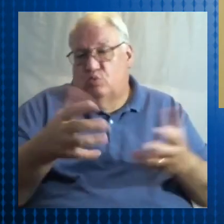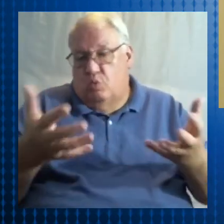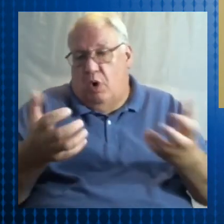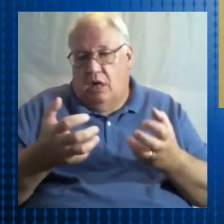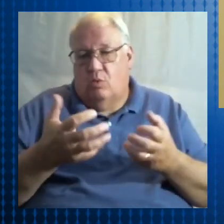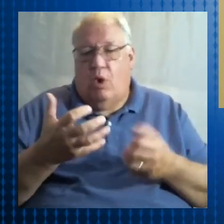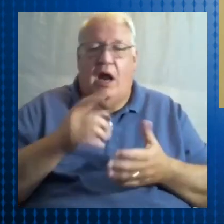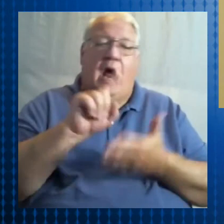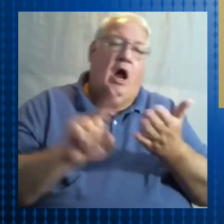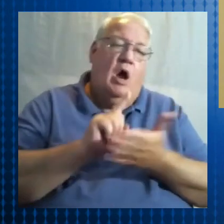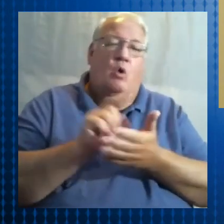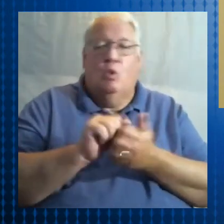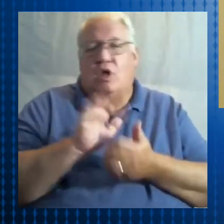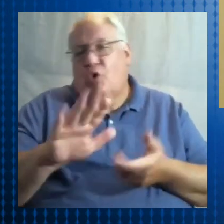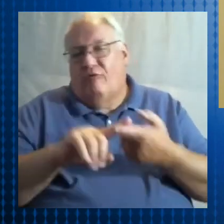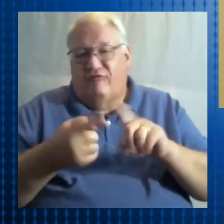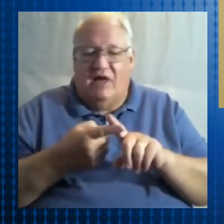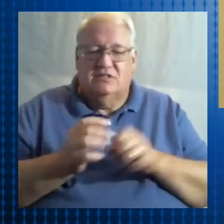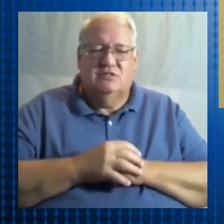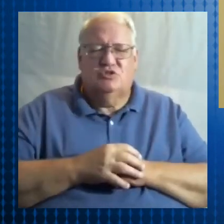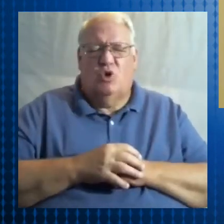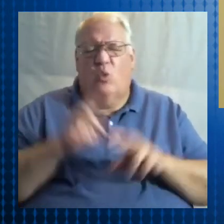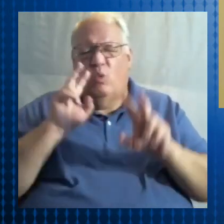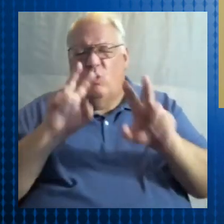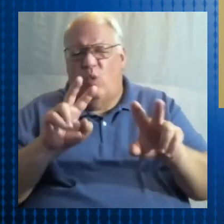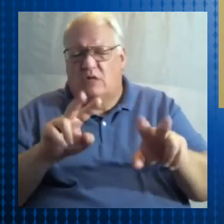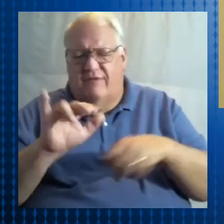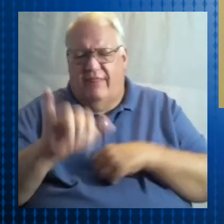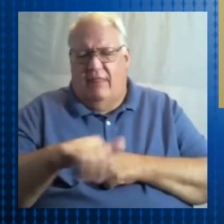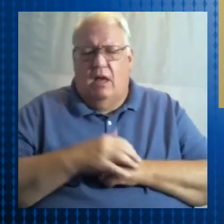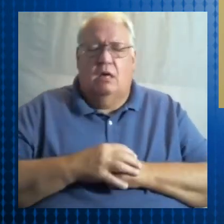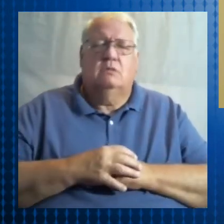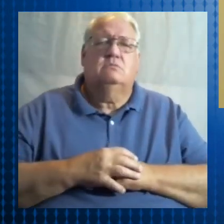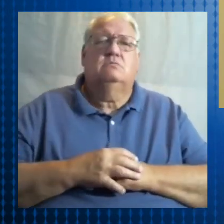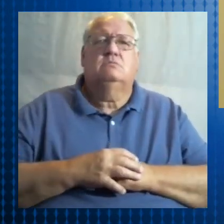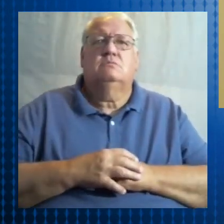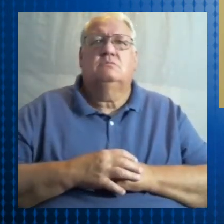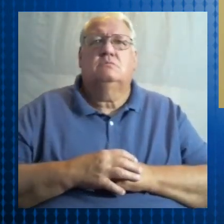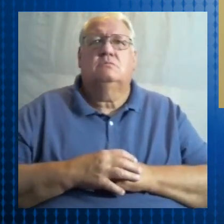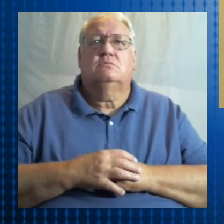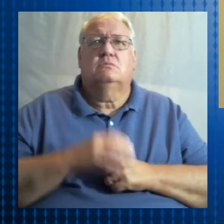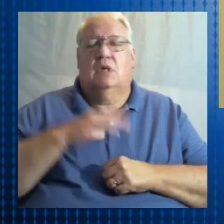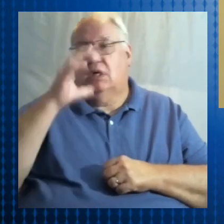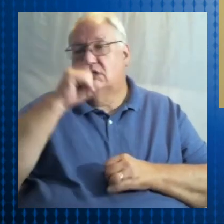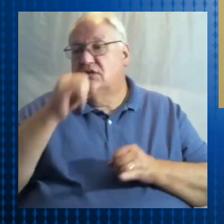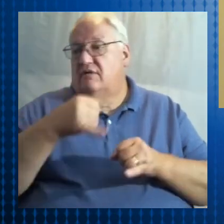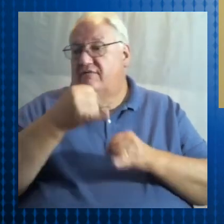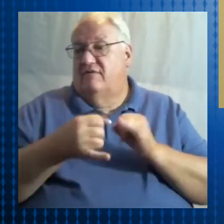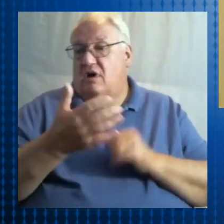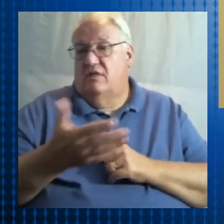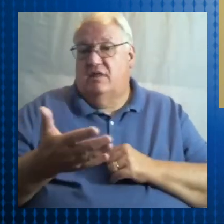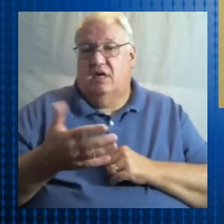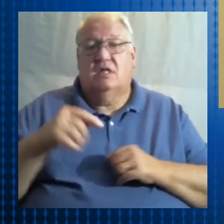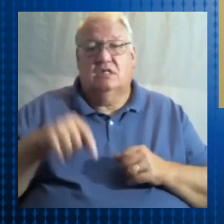an hour with your friends. So keep an eye out for that. And I guess as a final thing, this